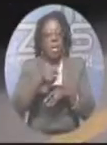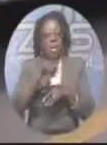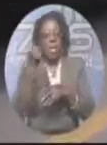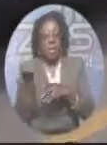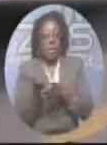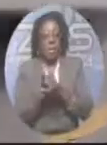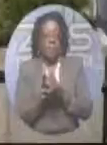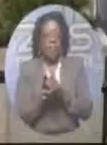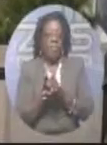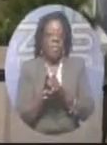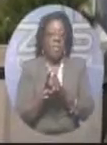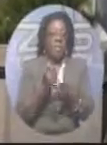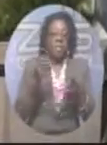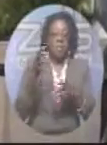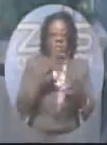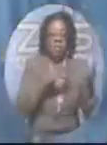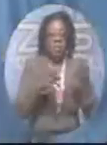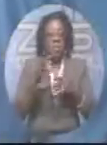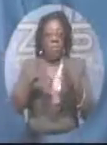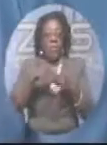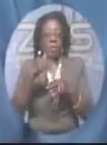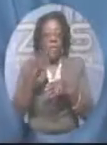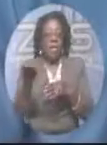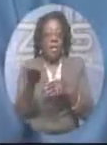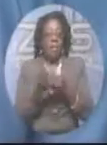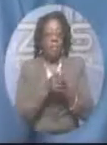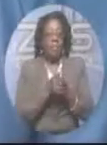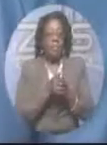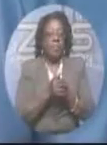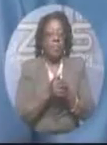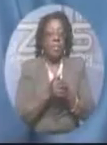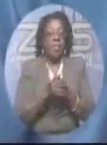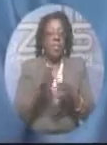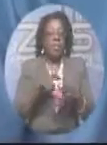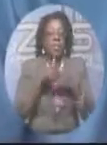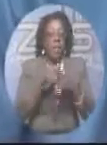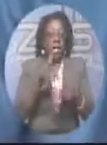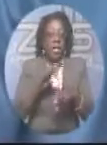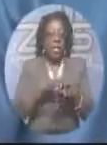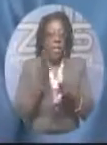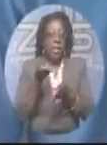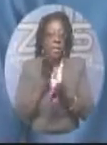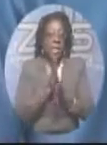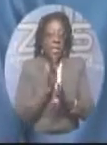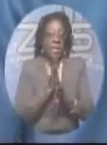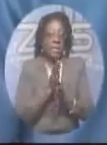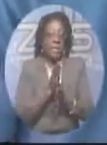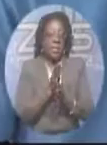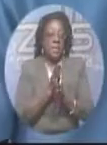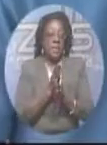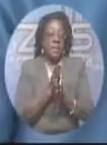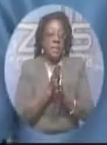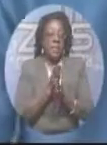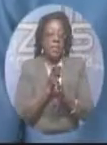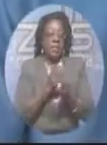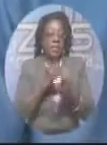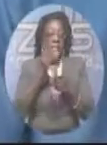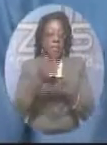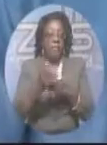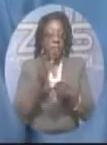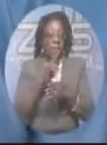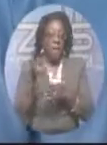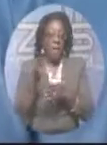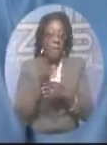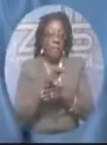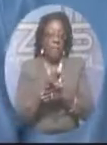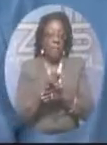another. It's chaos out there, stupid. Well, I was sitting on the bus and someone got robbed. Right in front of you? Right in front of me. The person ran off the